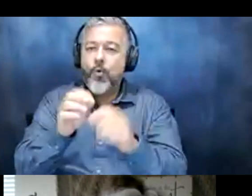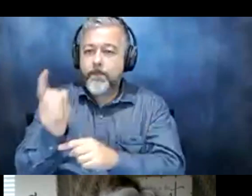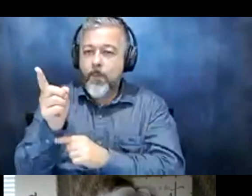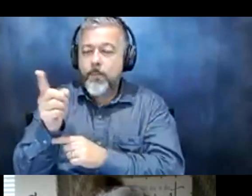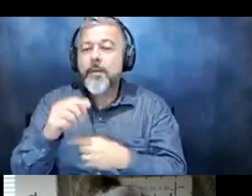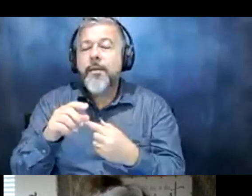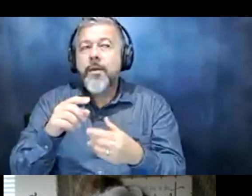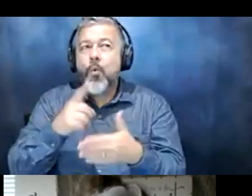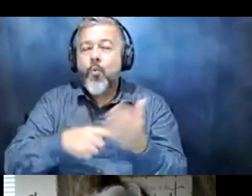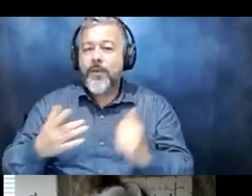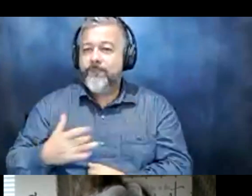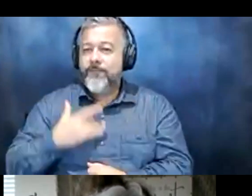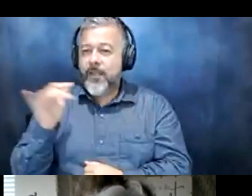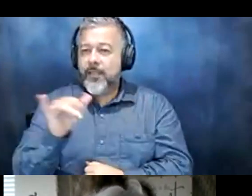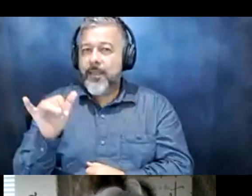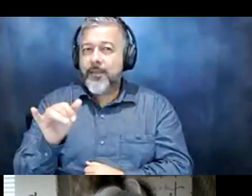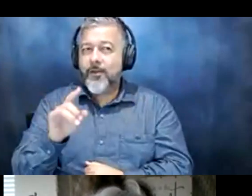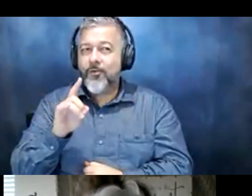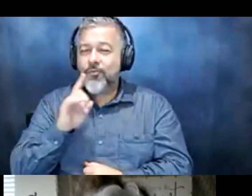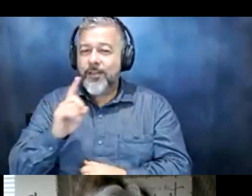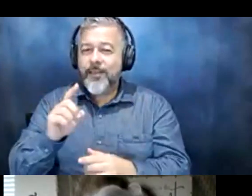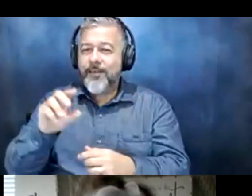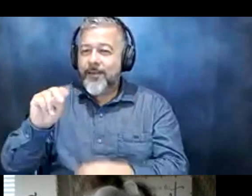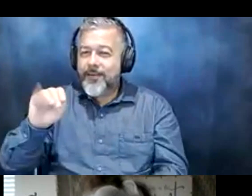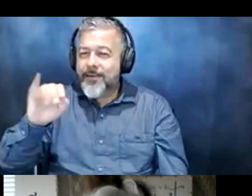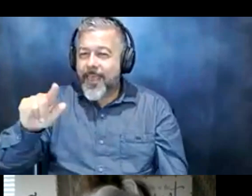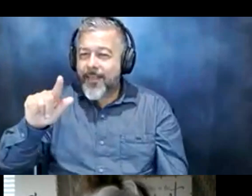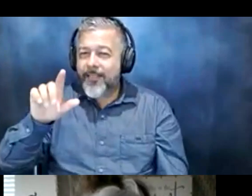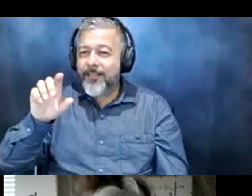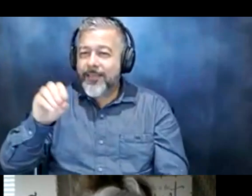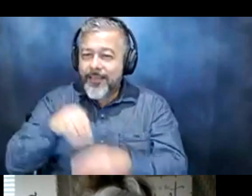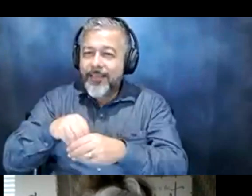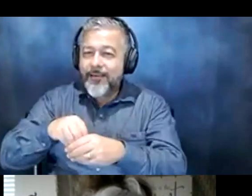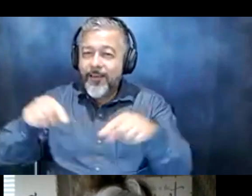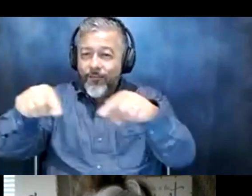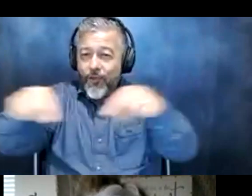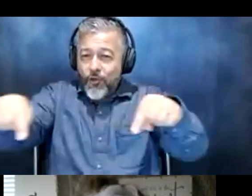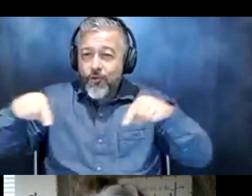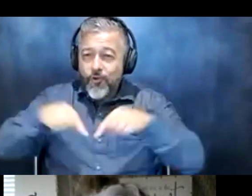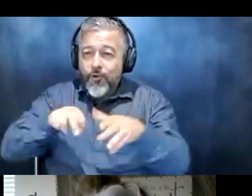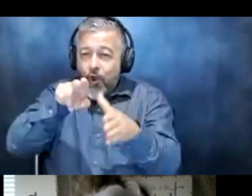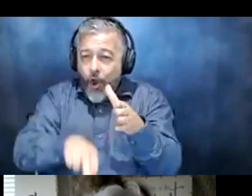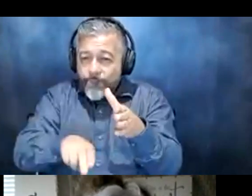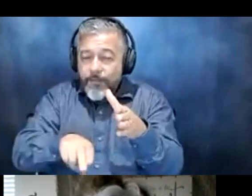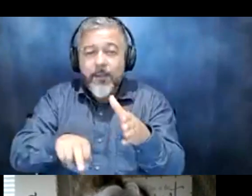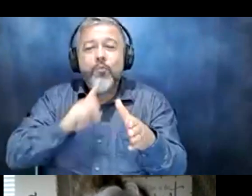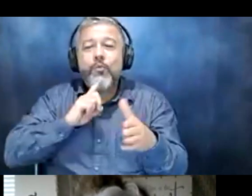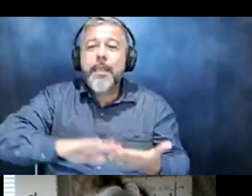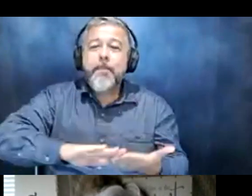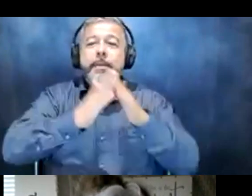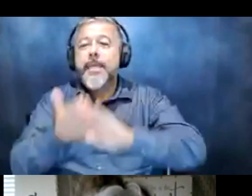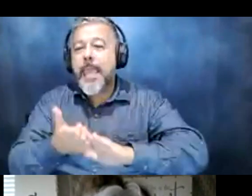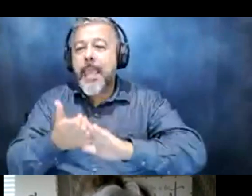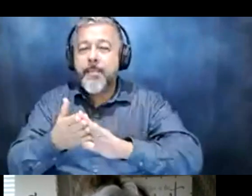what seemed like a complete nail in the coffin became the poster child for change. We were able to use this story